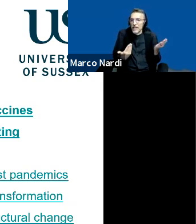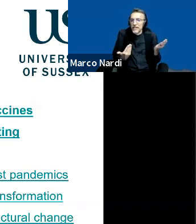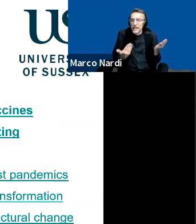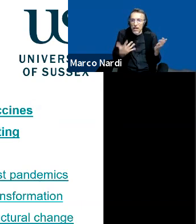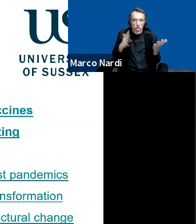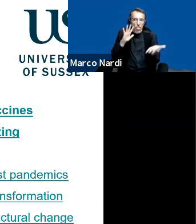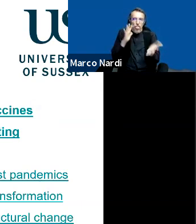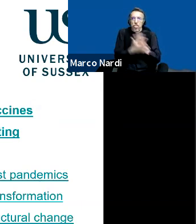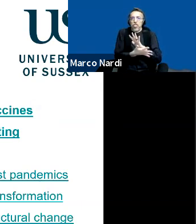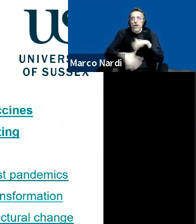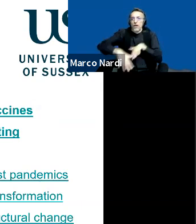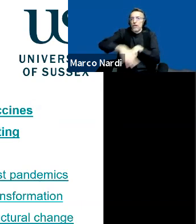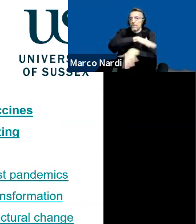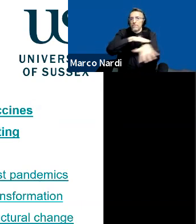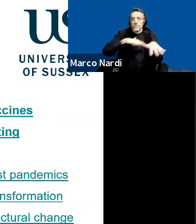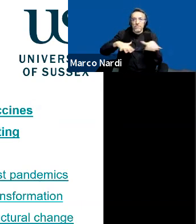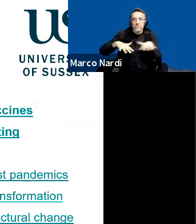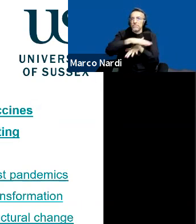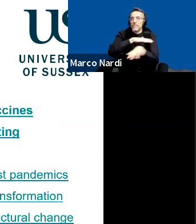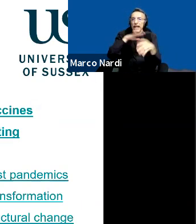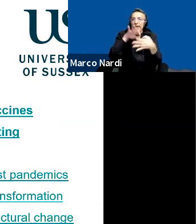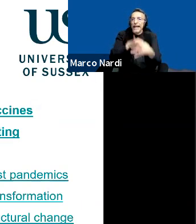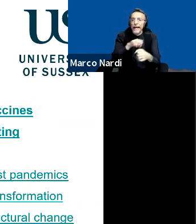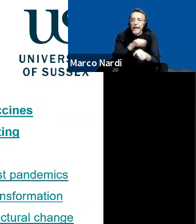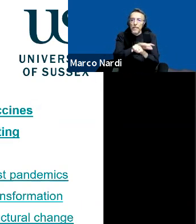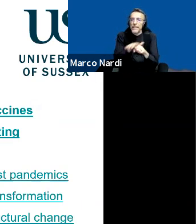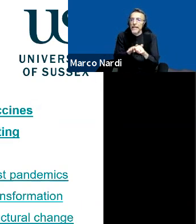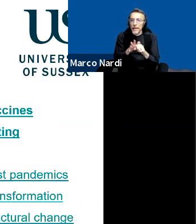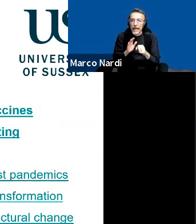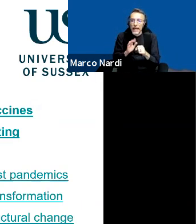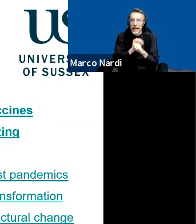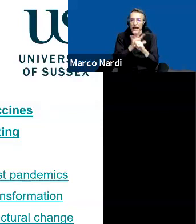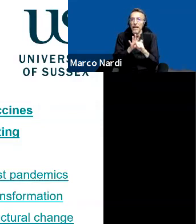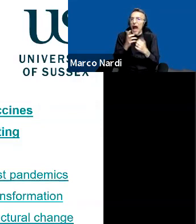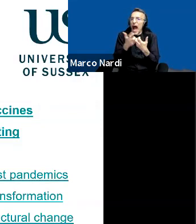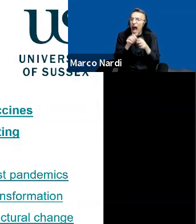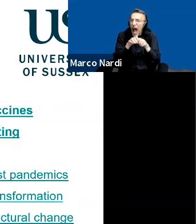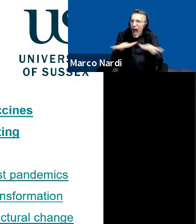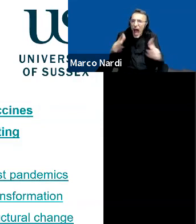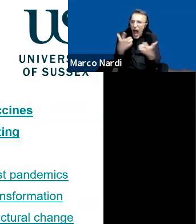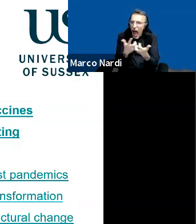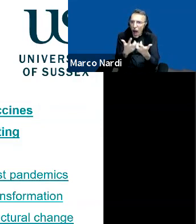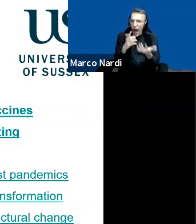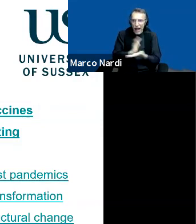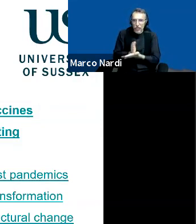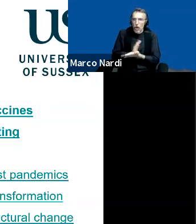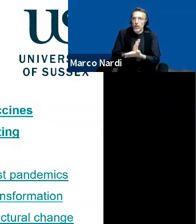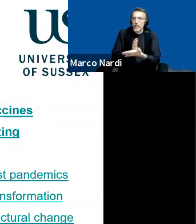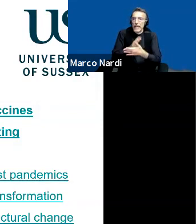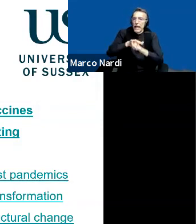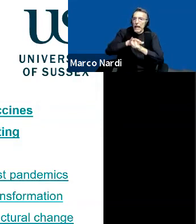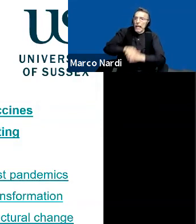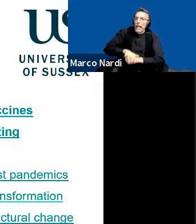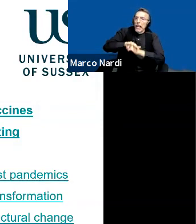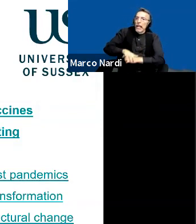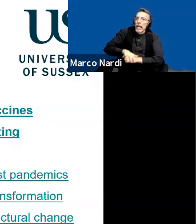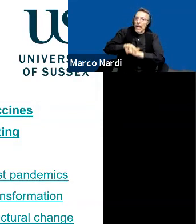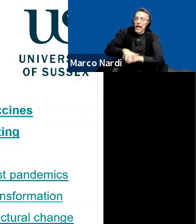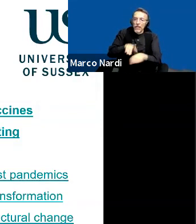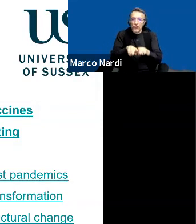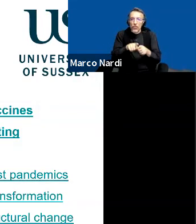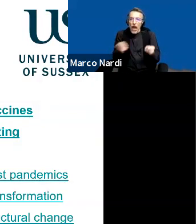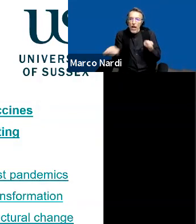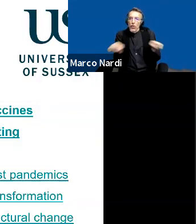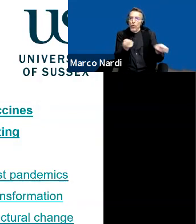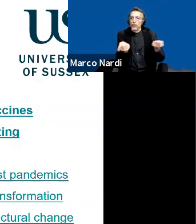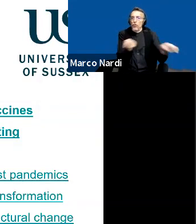mayhem that's around the pandemic, and the ways in which uncertainties are suppressed, and there's a controlling